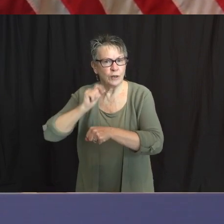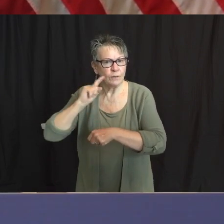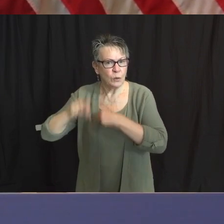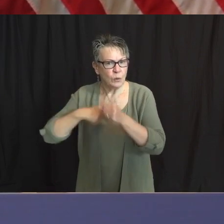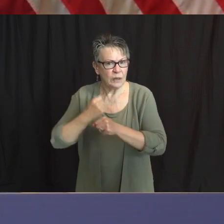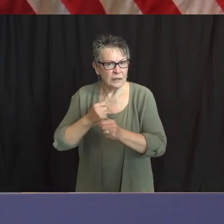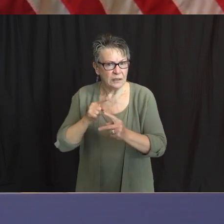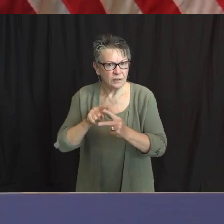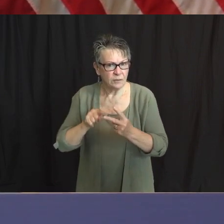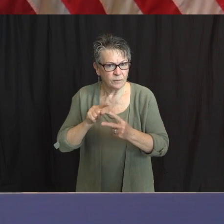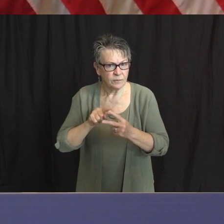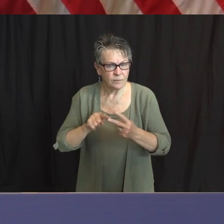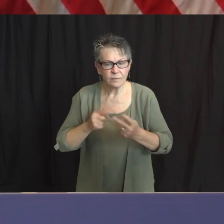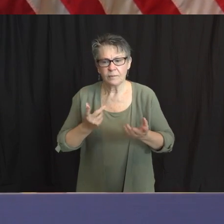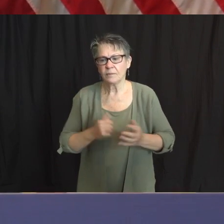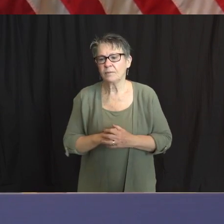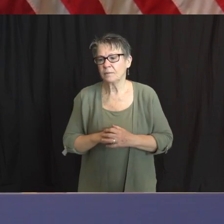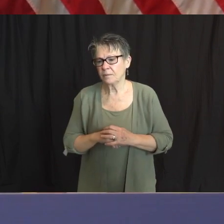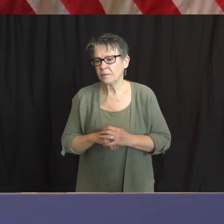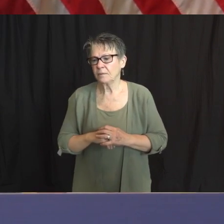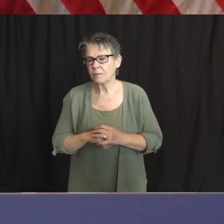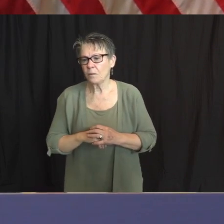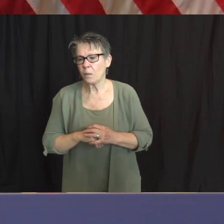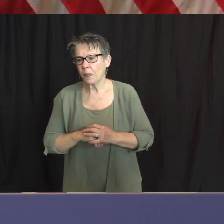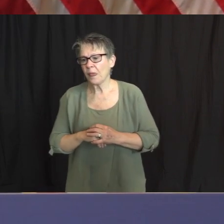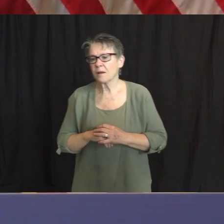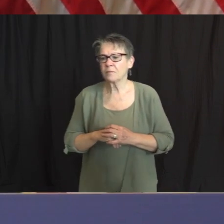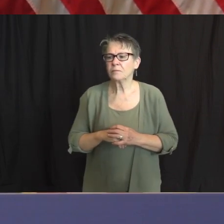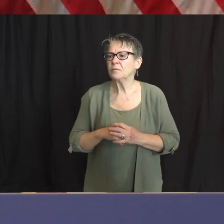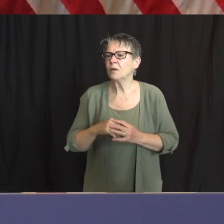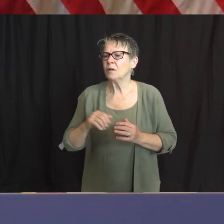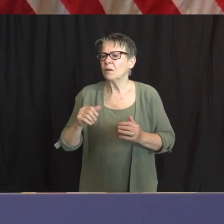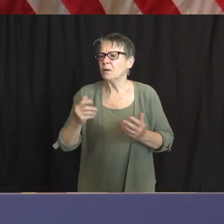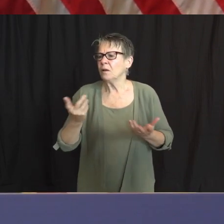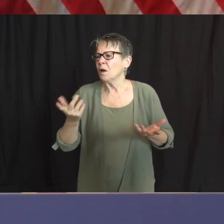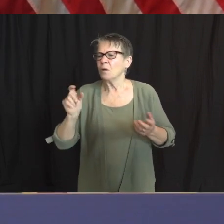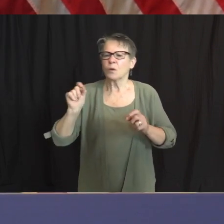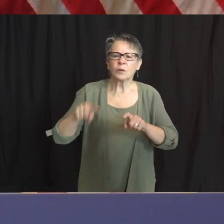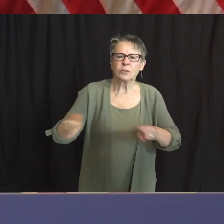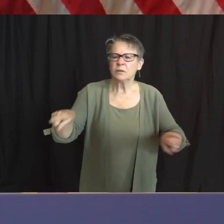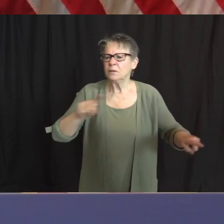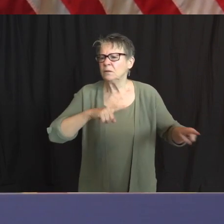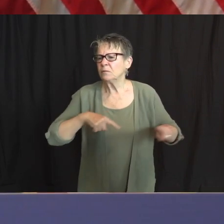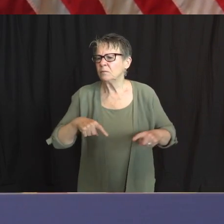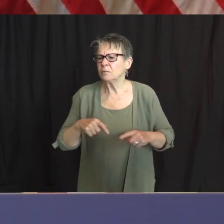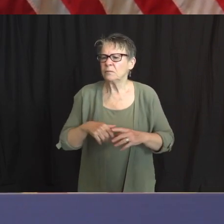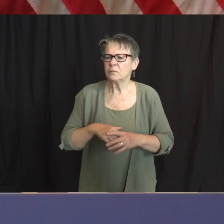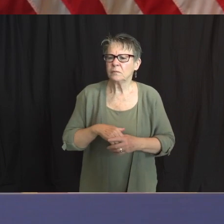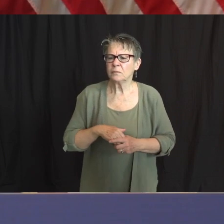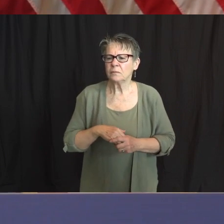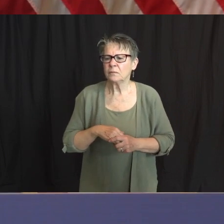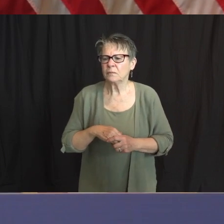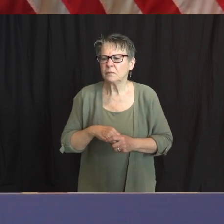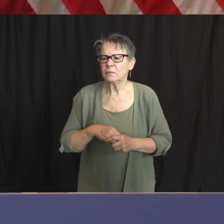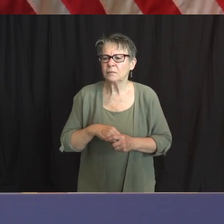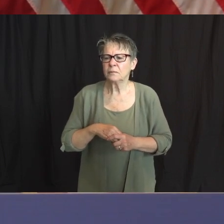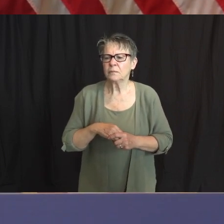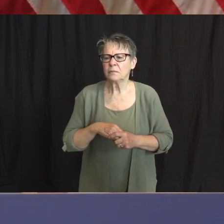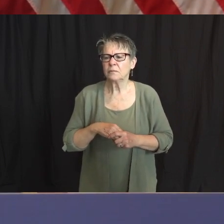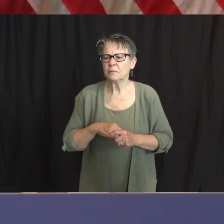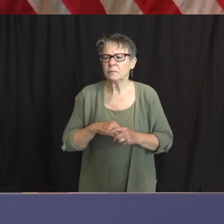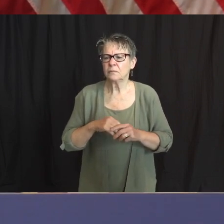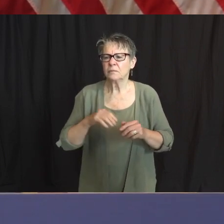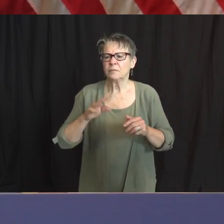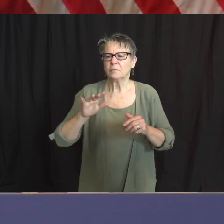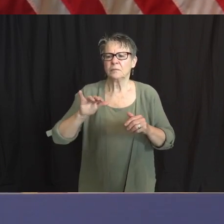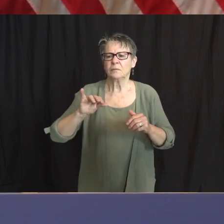start processing expanded benefits on May 18 for those who exhausted their regular unemployment. Curious if the state has started to